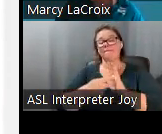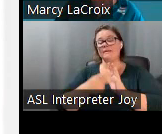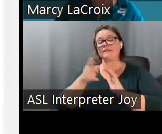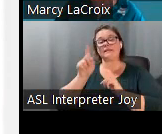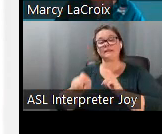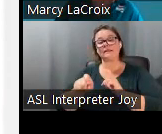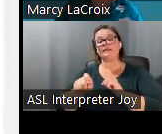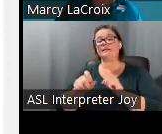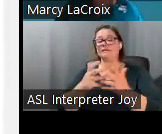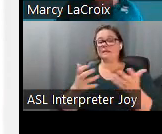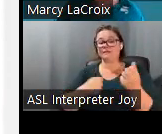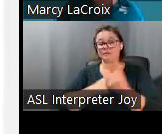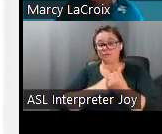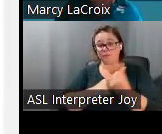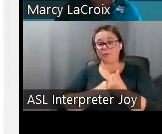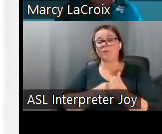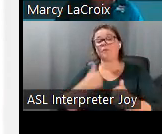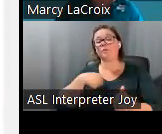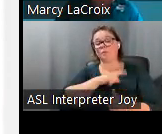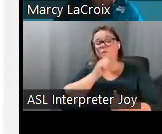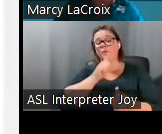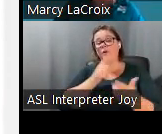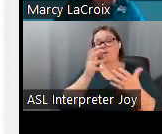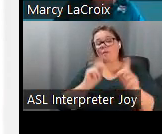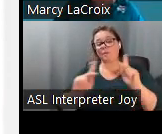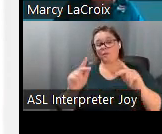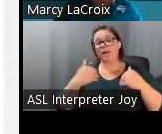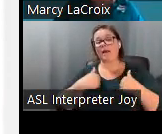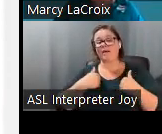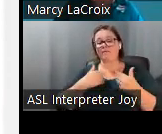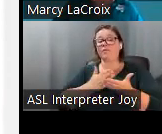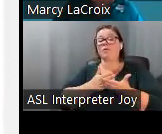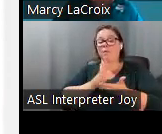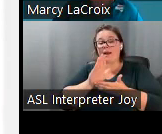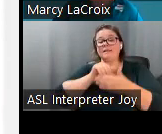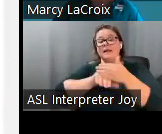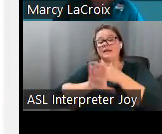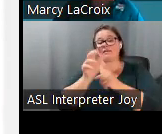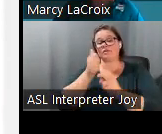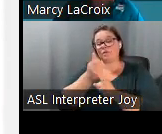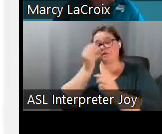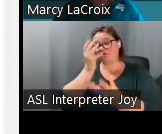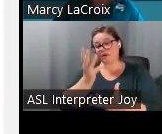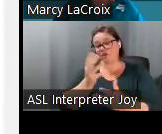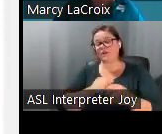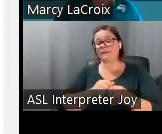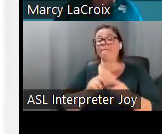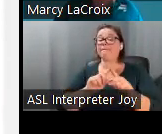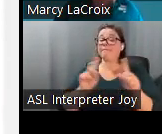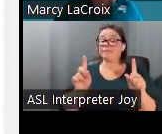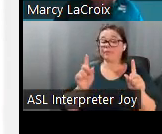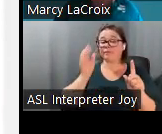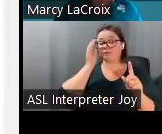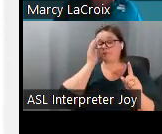significant support. We really want people to they have the right to access their own information. However, there